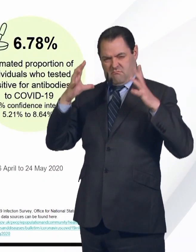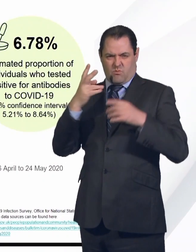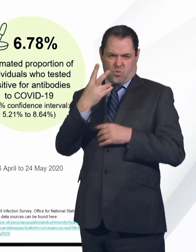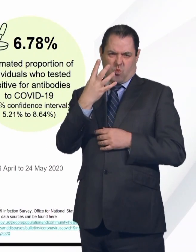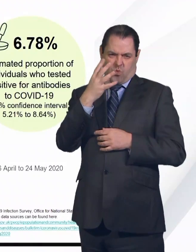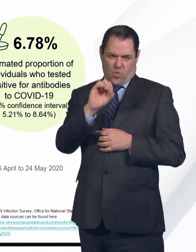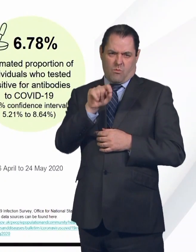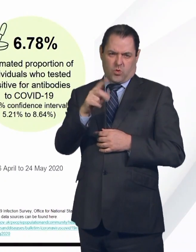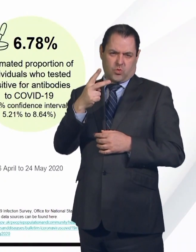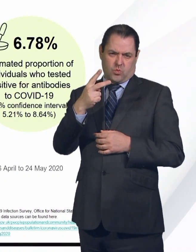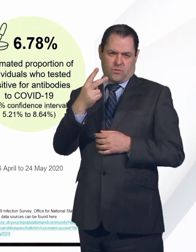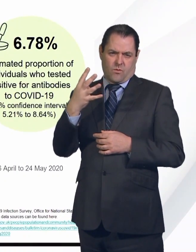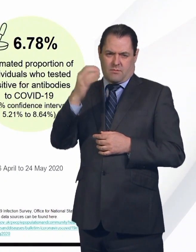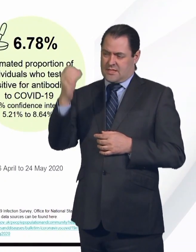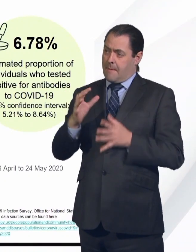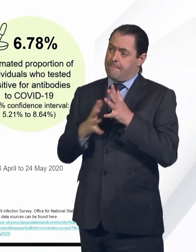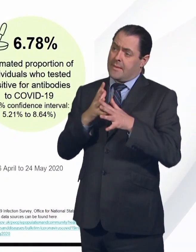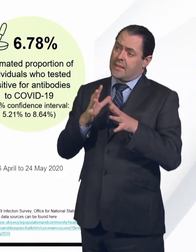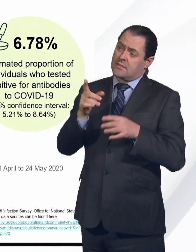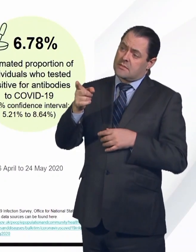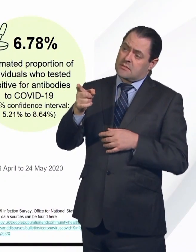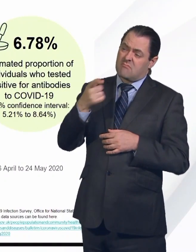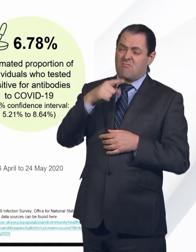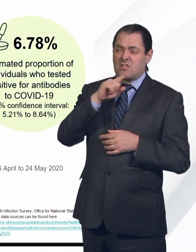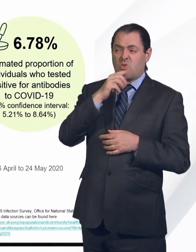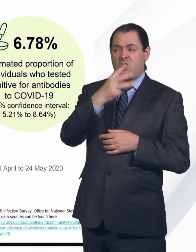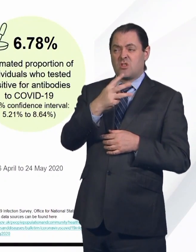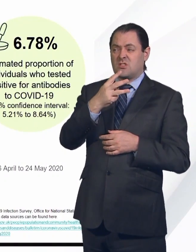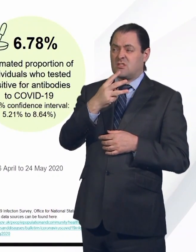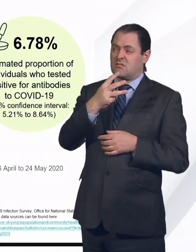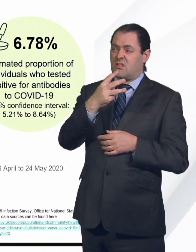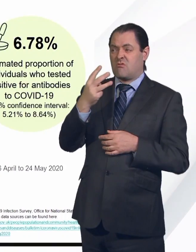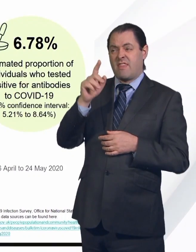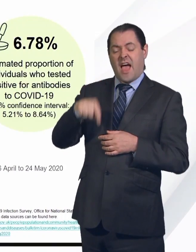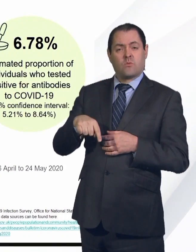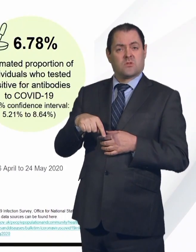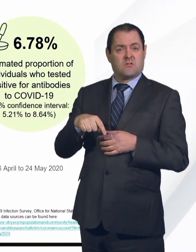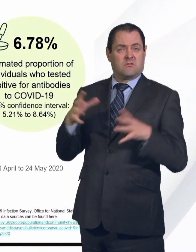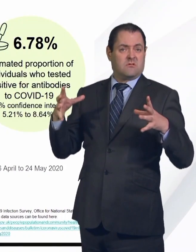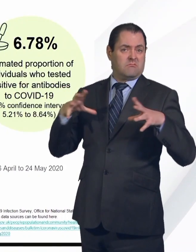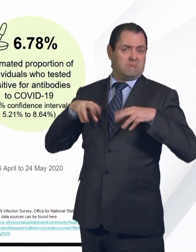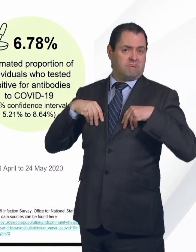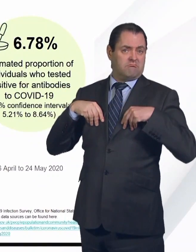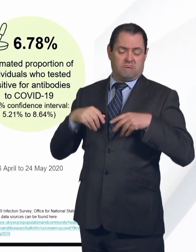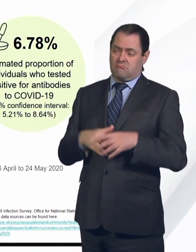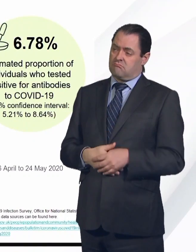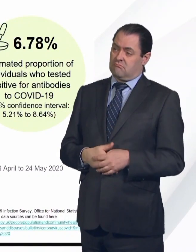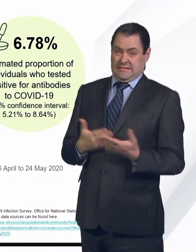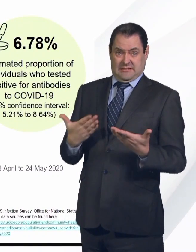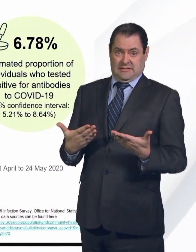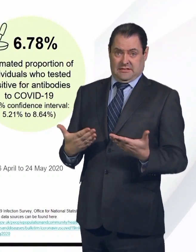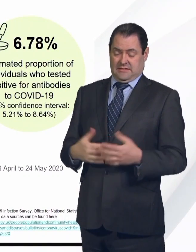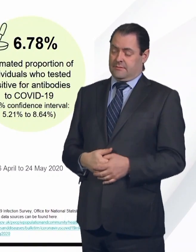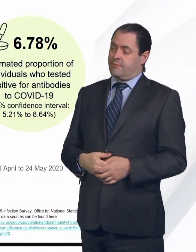that somewhere in the order of 130,000 people have COVID infection. The